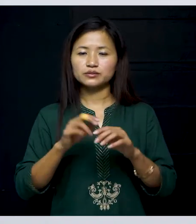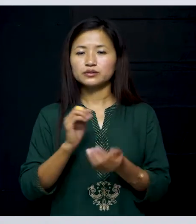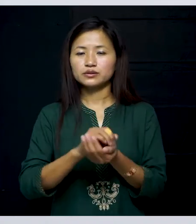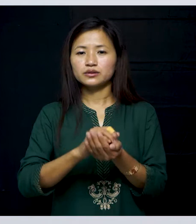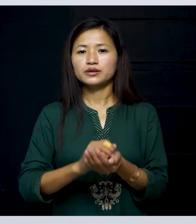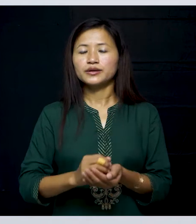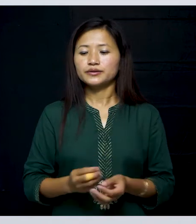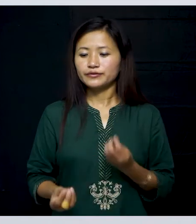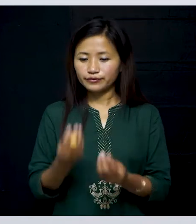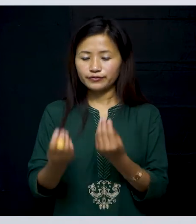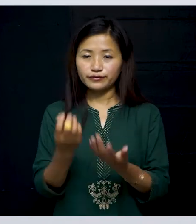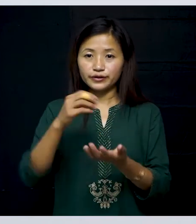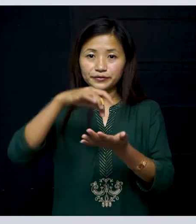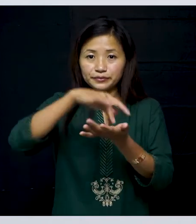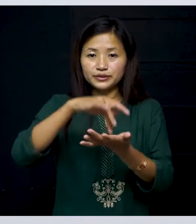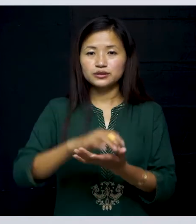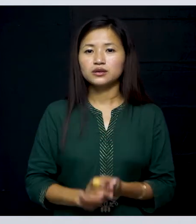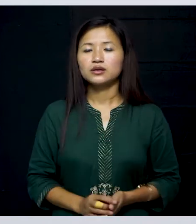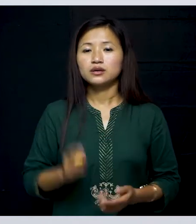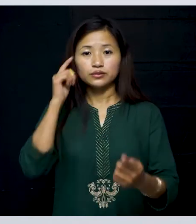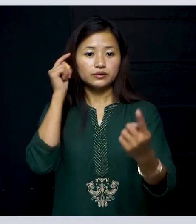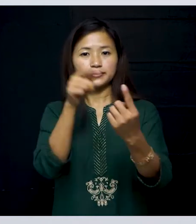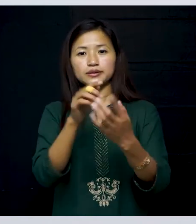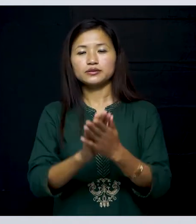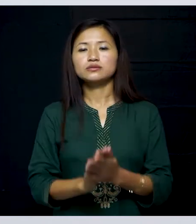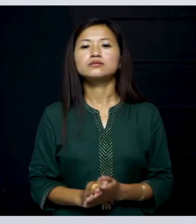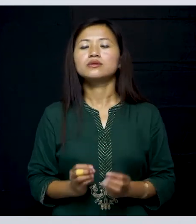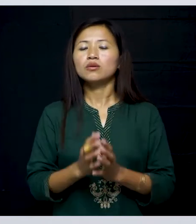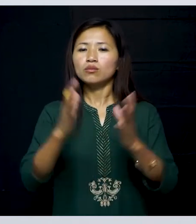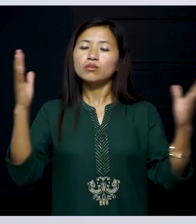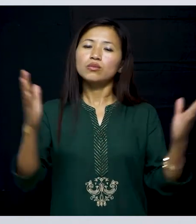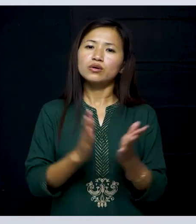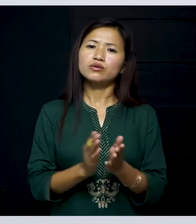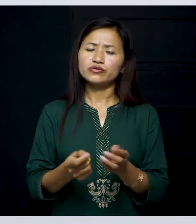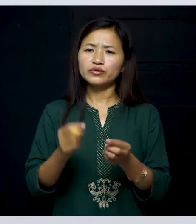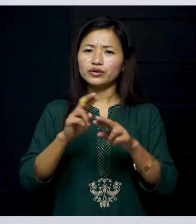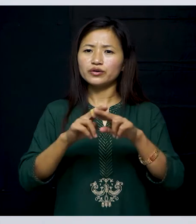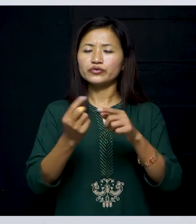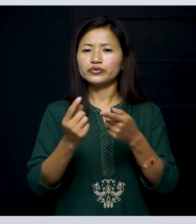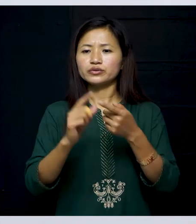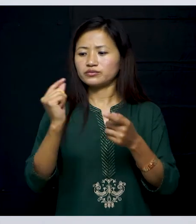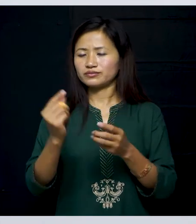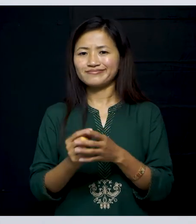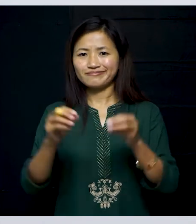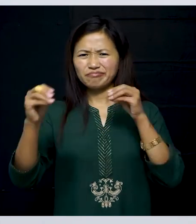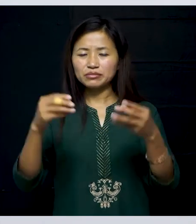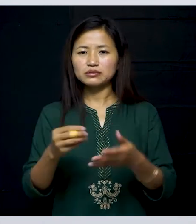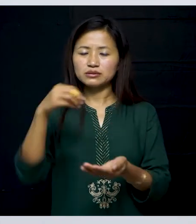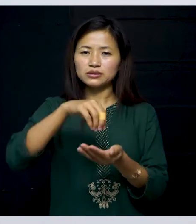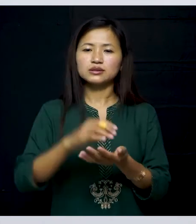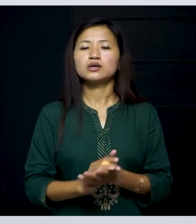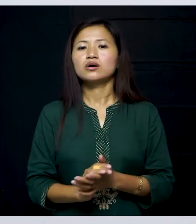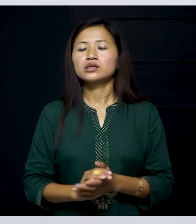in the fireplace, but you stop attending to that and you stop putting more fuels to that, okay? You stop putting more fuels to that,